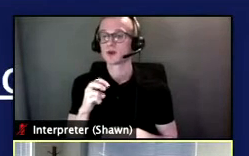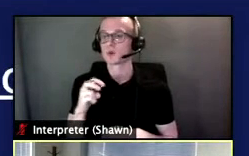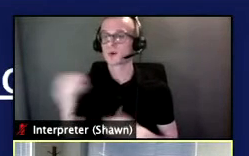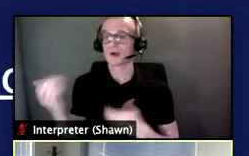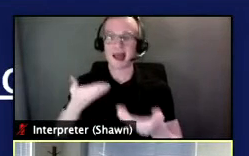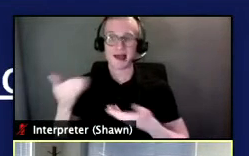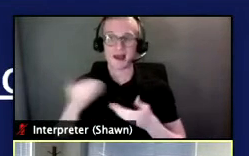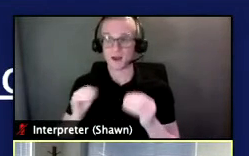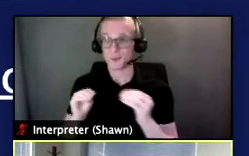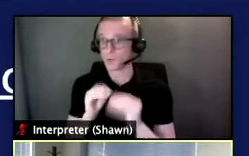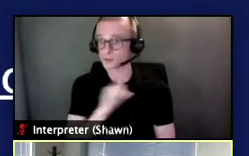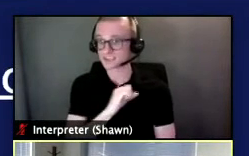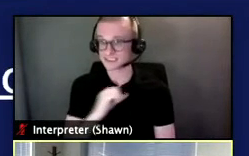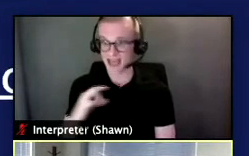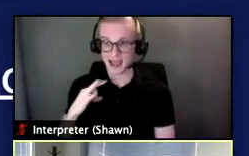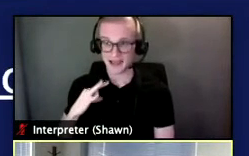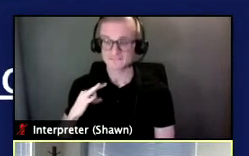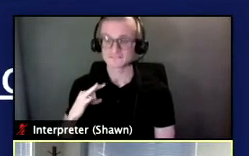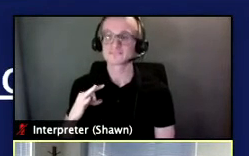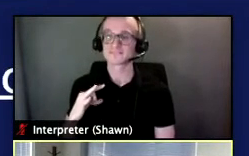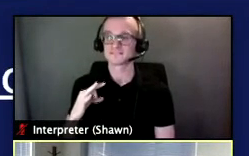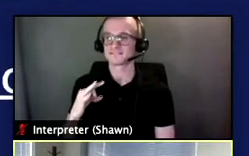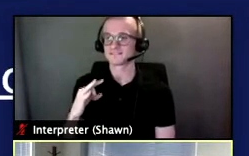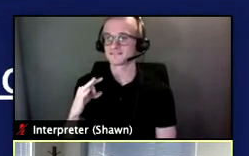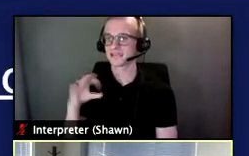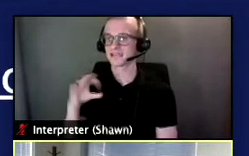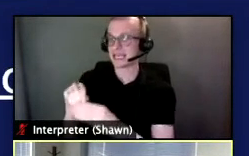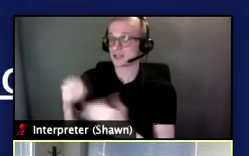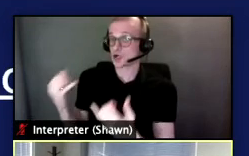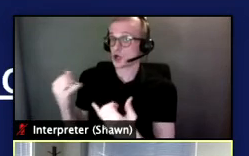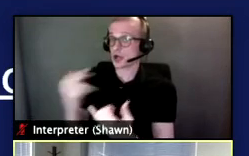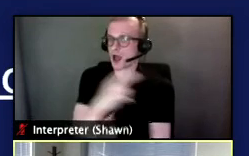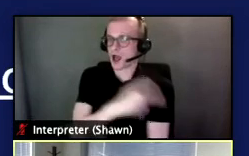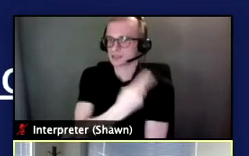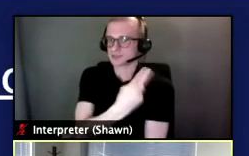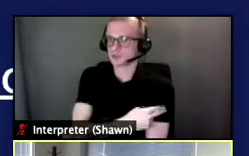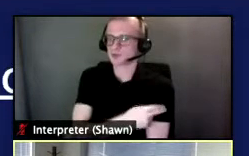in to existing hospitals, we're going to try working on that first.